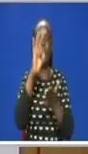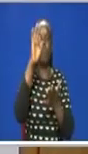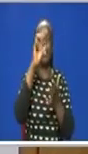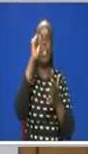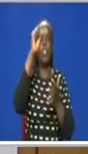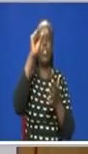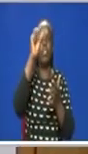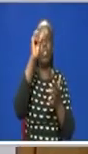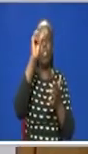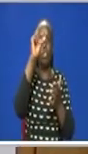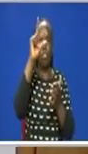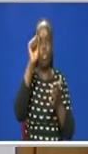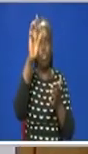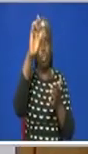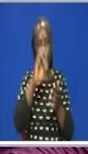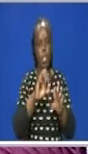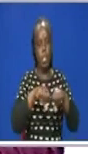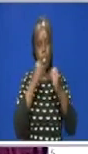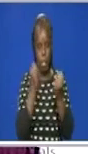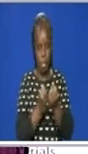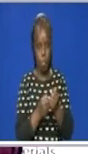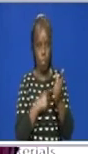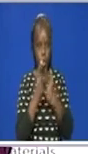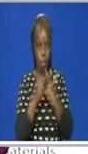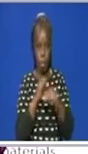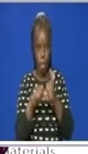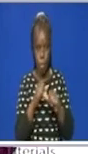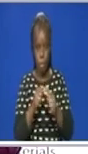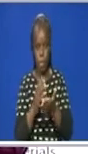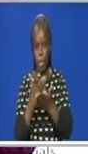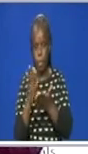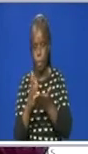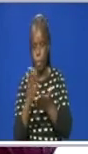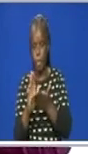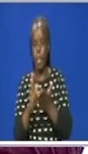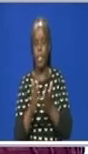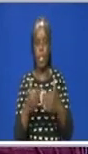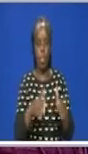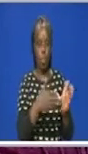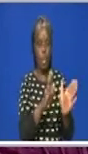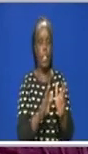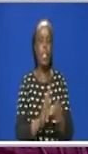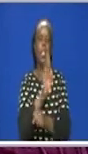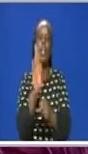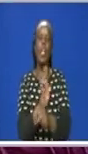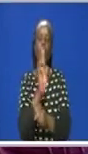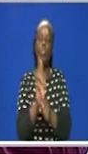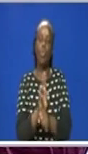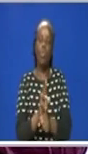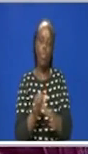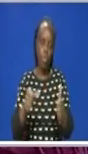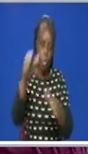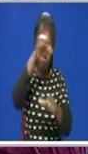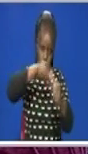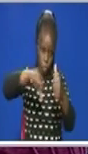as part of the solar system. And of course, also part of the planets. Also, the we talked system. About the path that they use while the paths that are used. While they're revolving around.